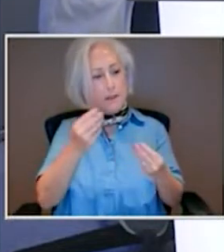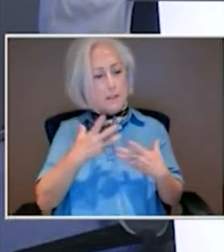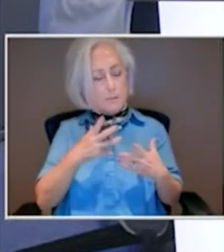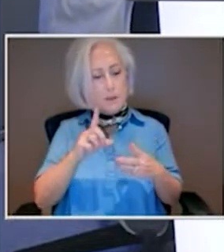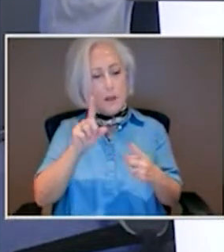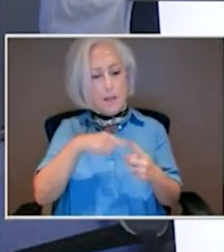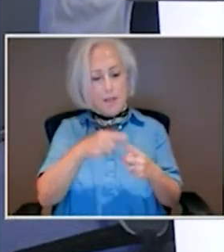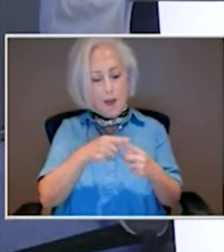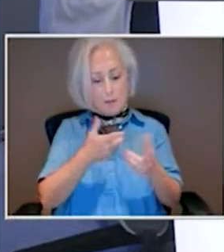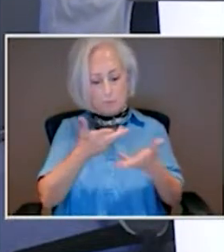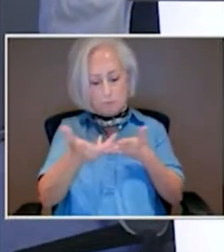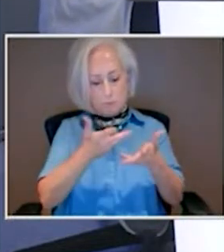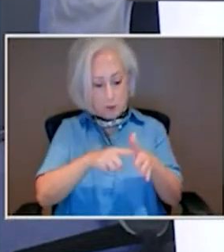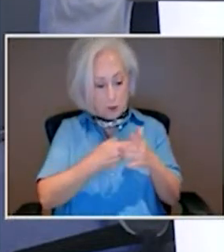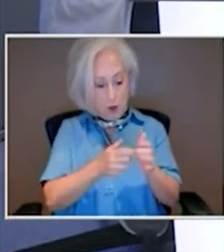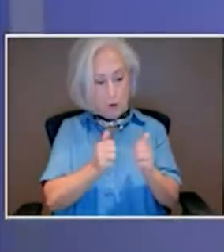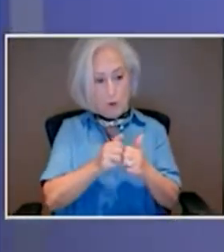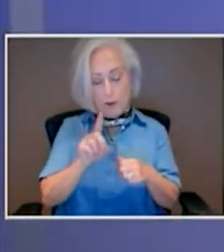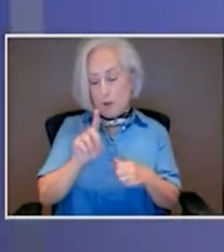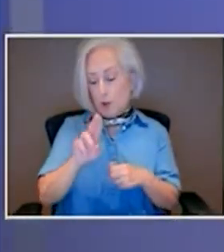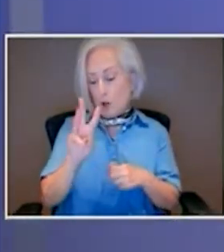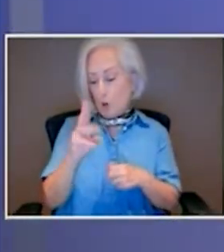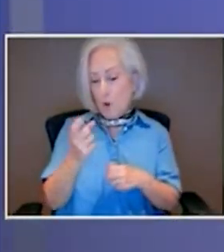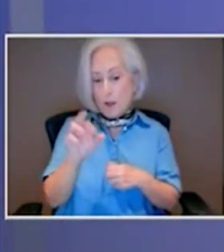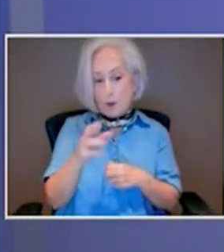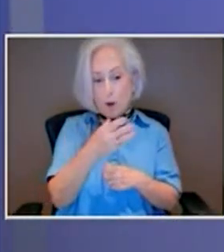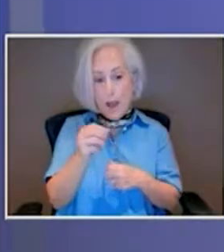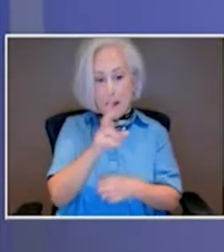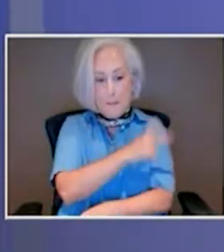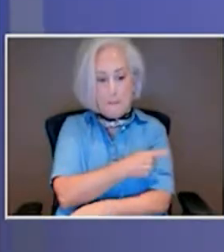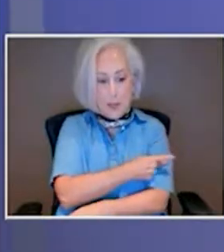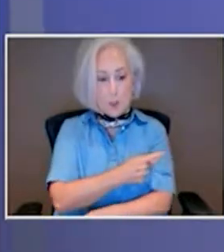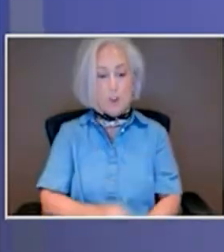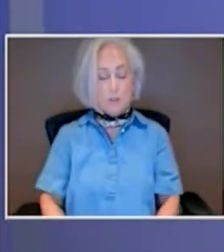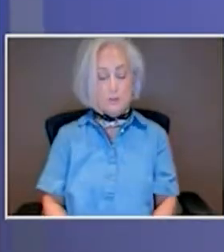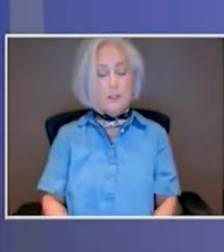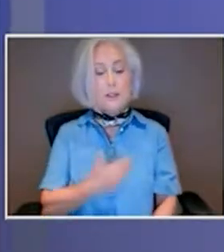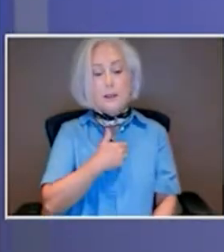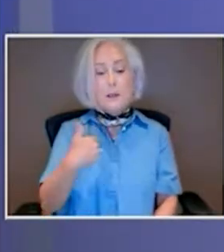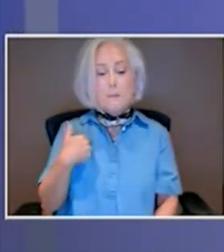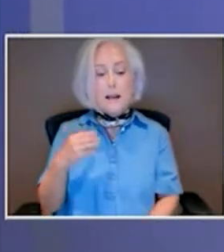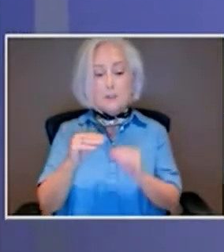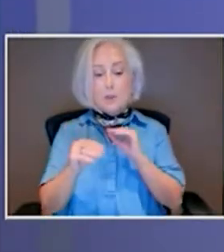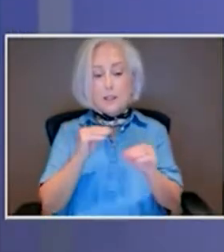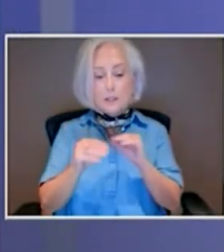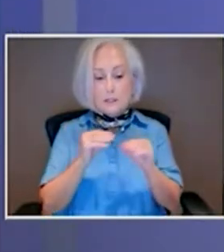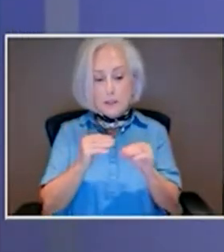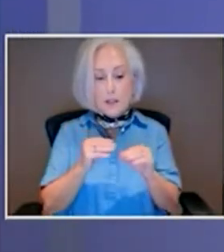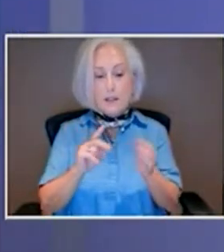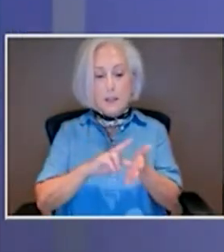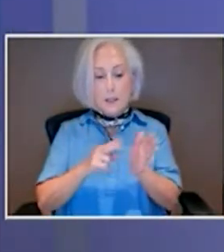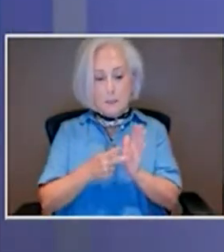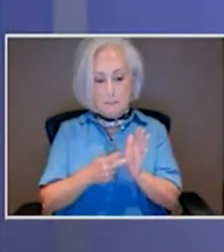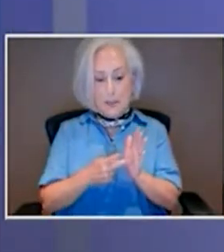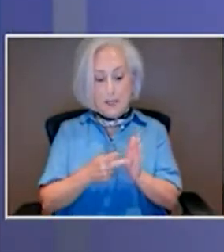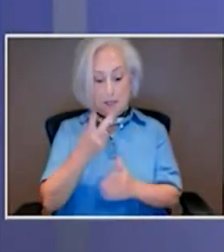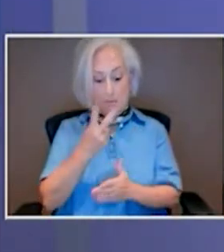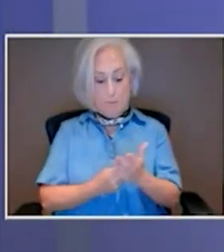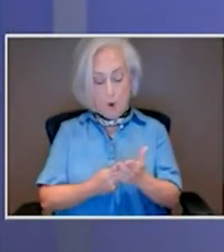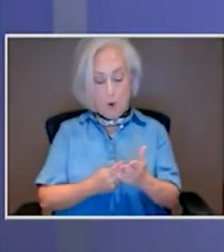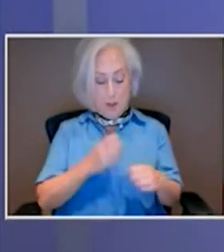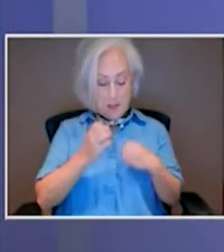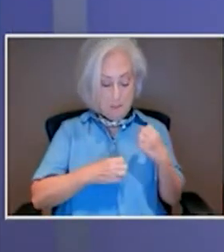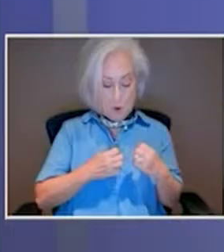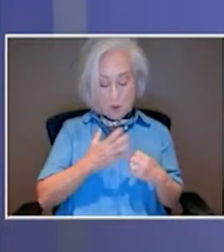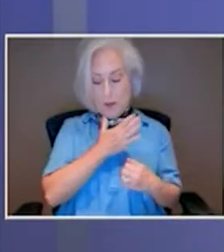Wagner and the patient? Yeah, like you were saying, breast reconstruction is really about, restoration of both the physical and the emotional. Mm-hmm.